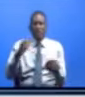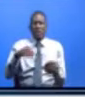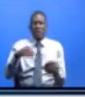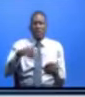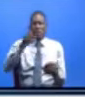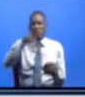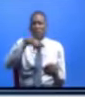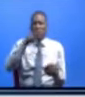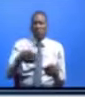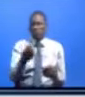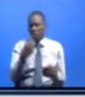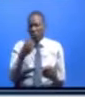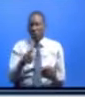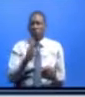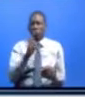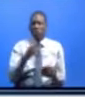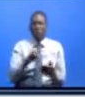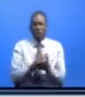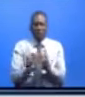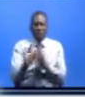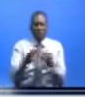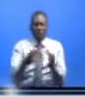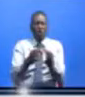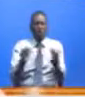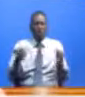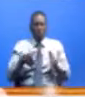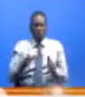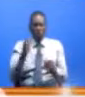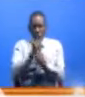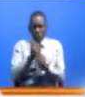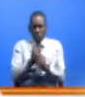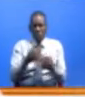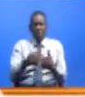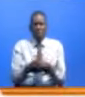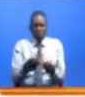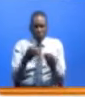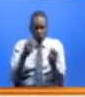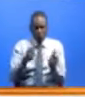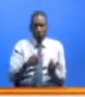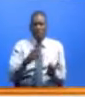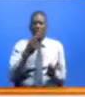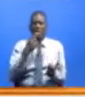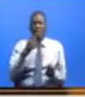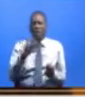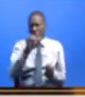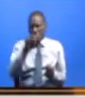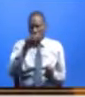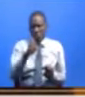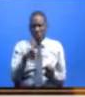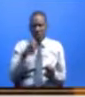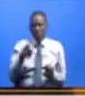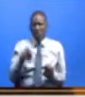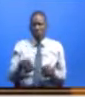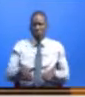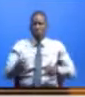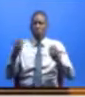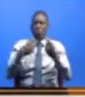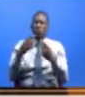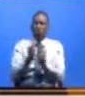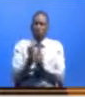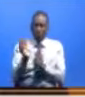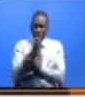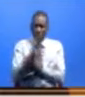He, however, cautioned that the country still has a long way to go before it gets out of the red zone. Clothier was speaking Saturday in Kaptagat, Elgeyo